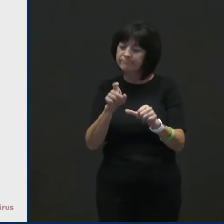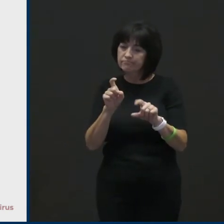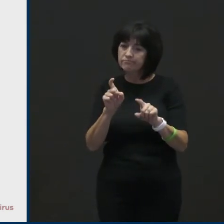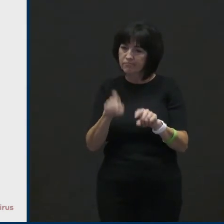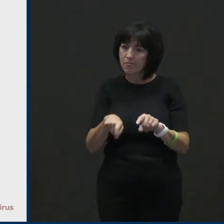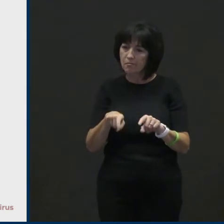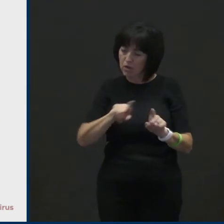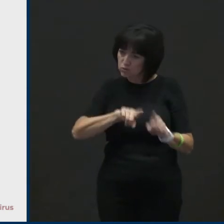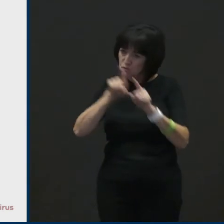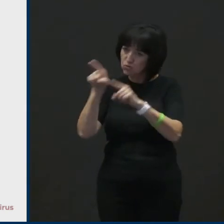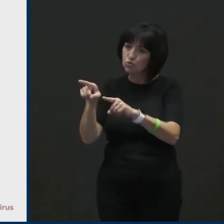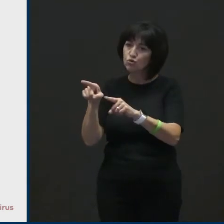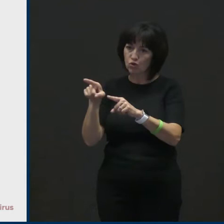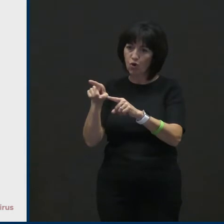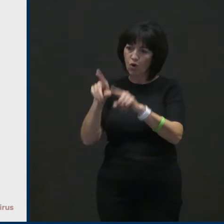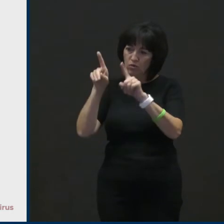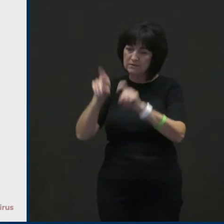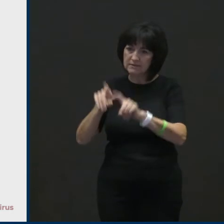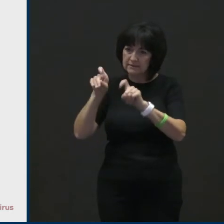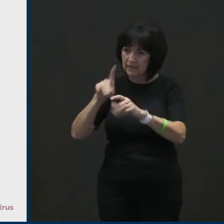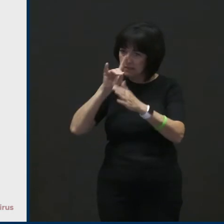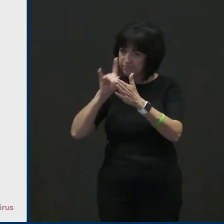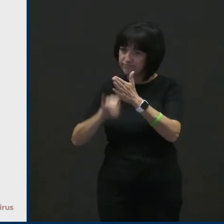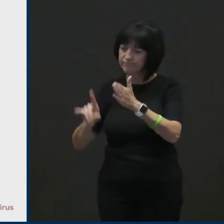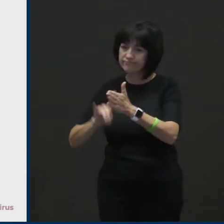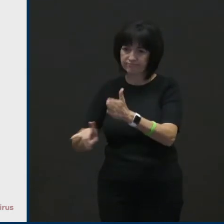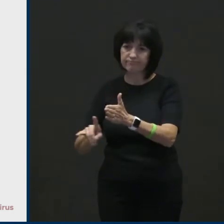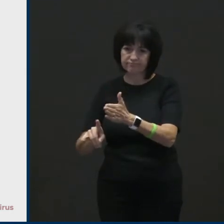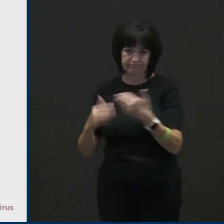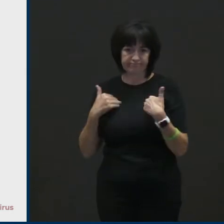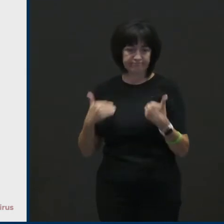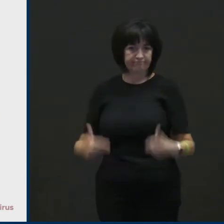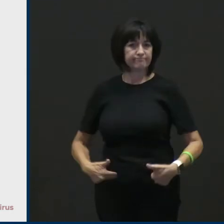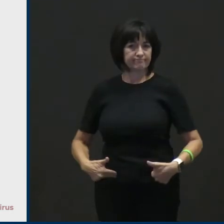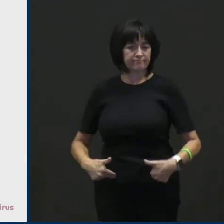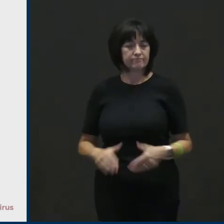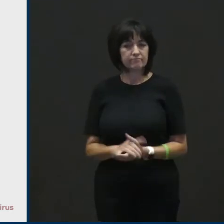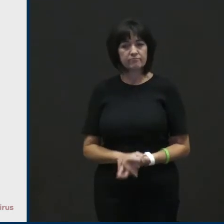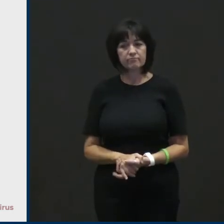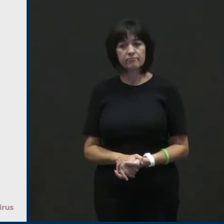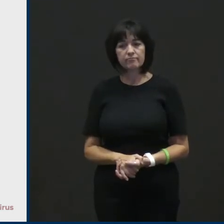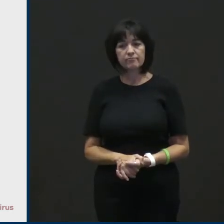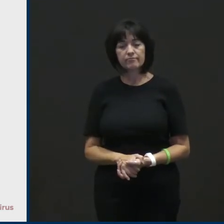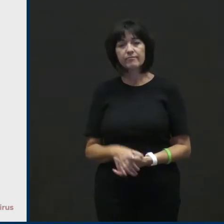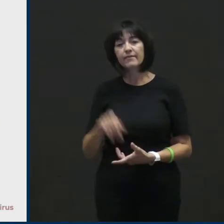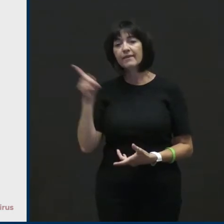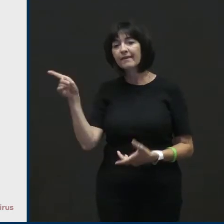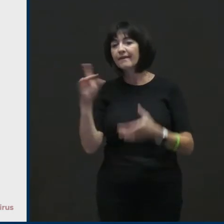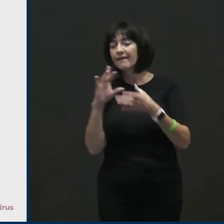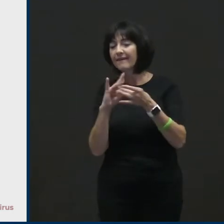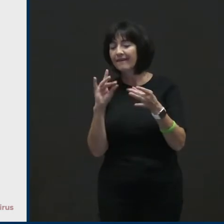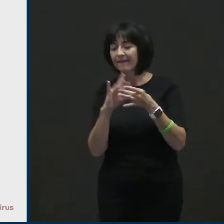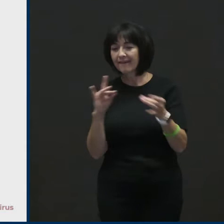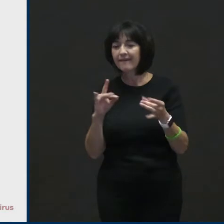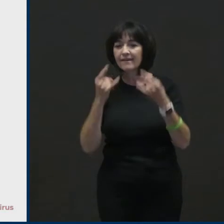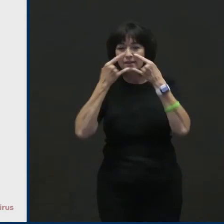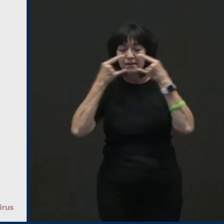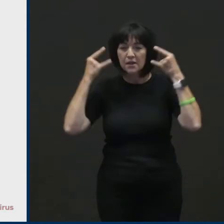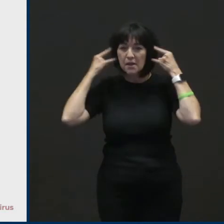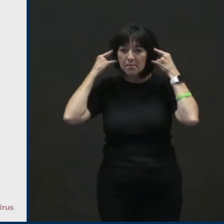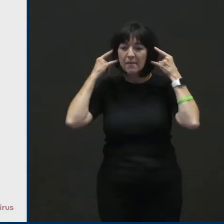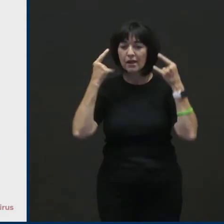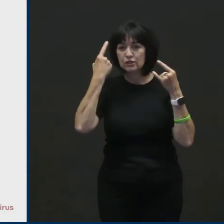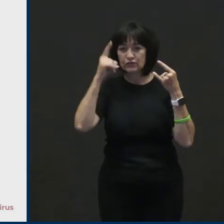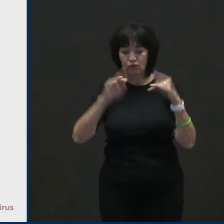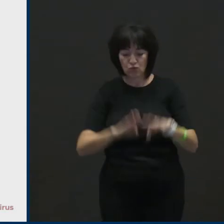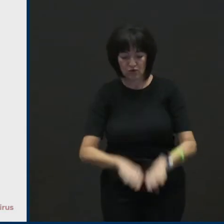those protective screenings. When you talked about the mask for the younger children, it brought to mind our